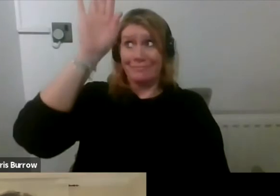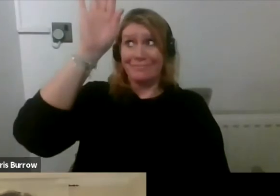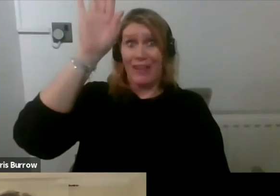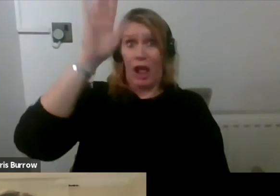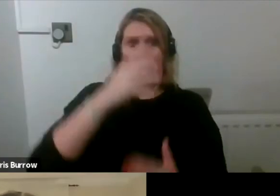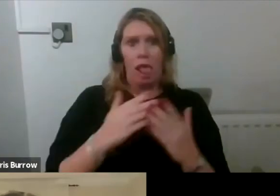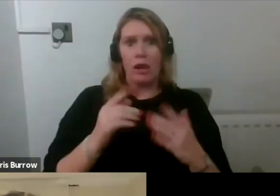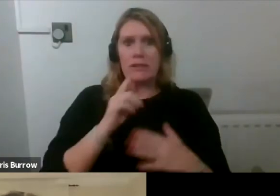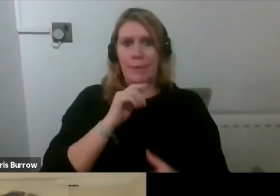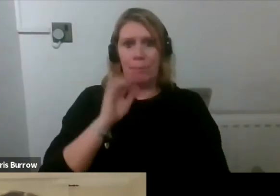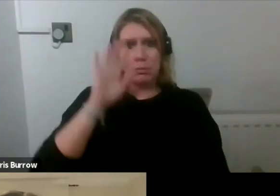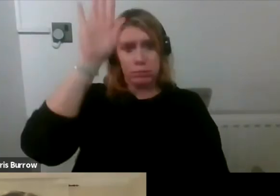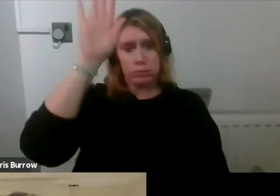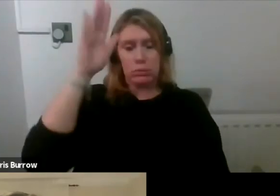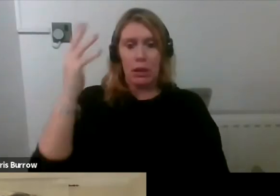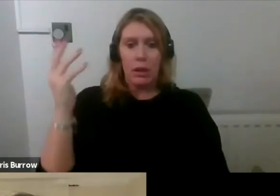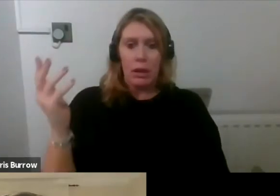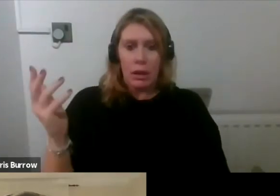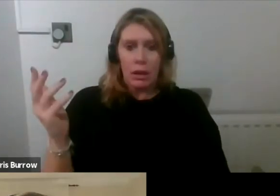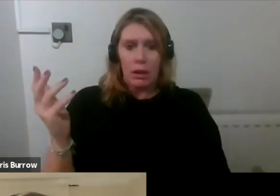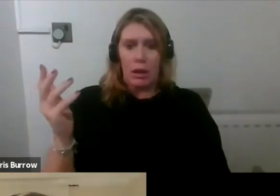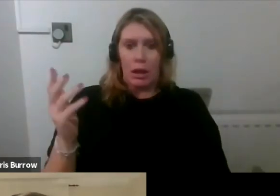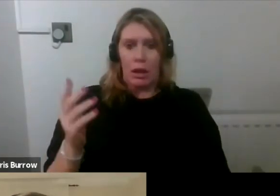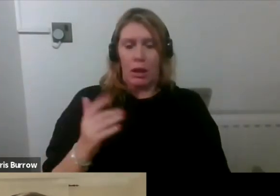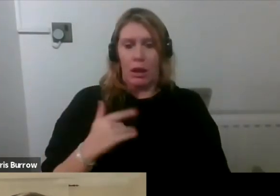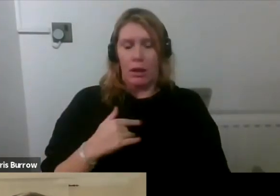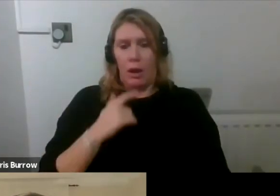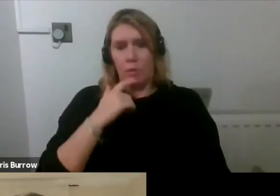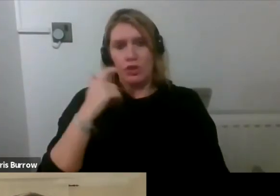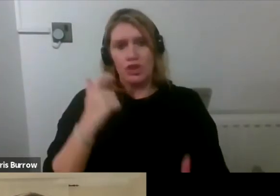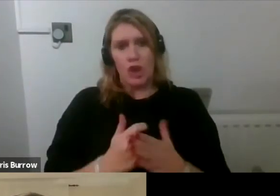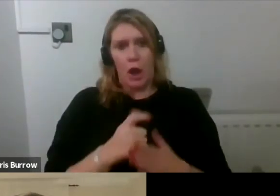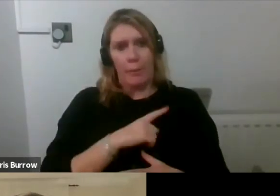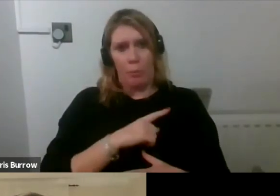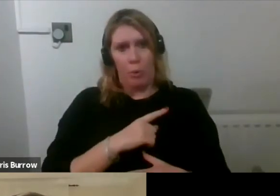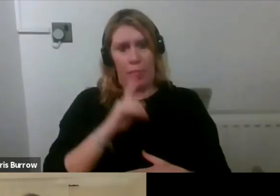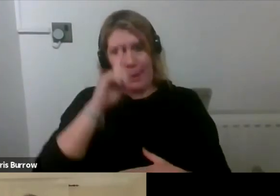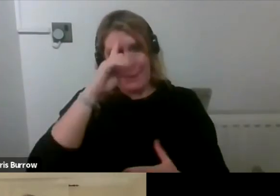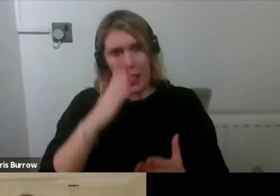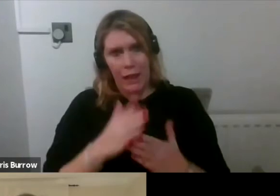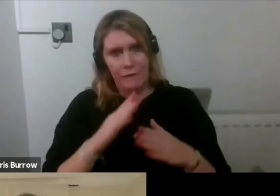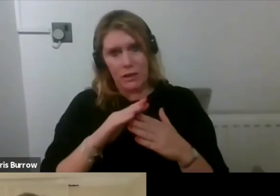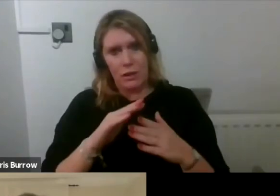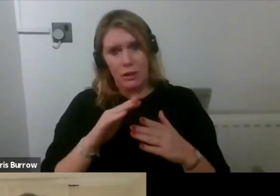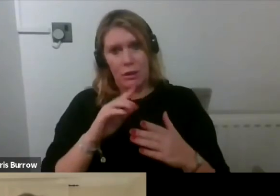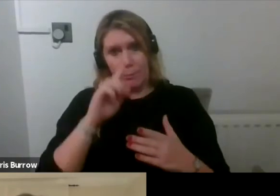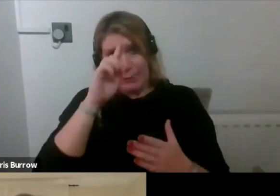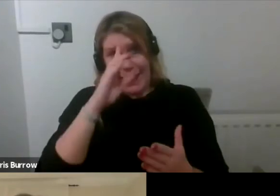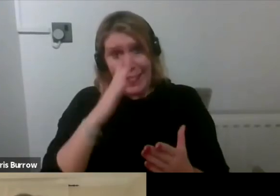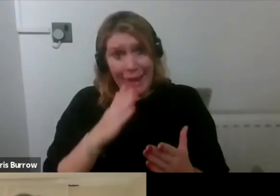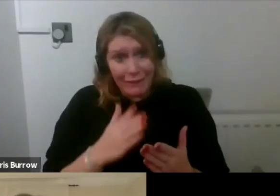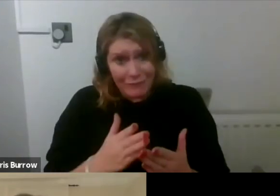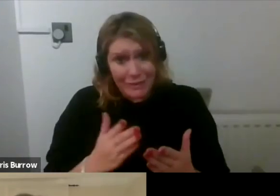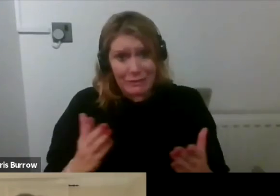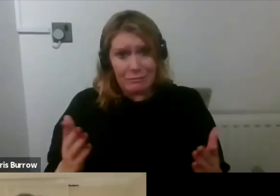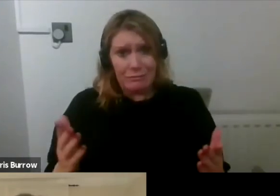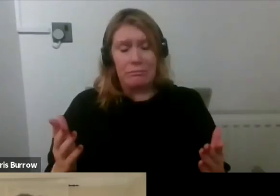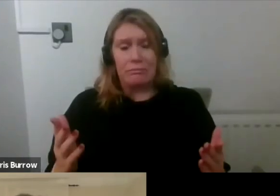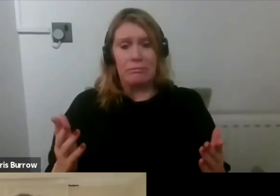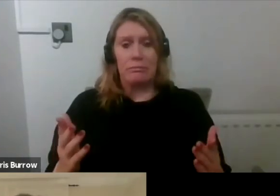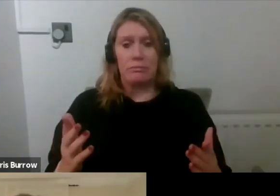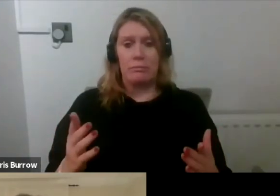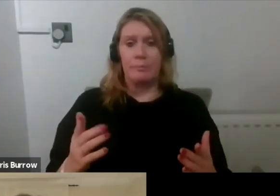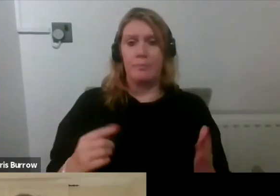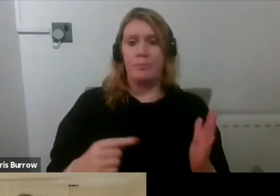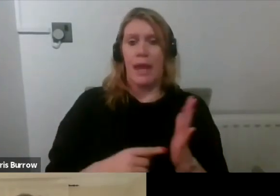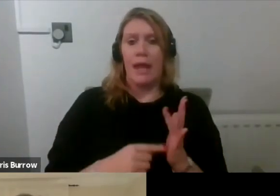exhibition or working for the gallery, so they knew anyway. And I kind of thought, oh God, maybe Tony Heaton was there, the artist, disabled